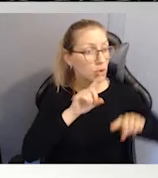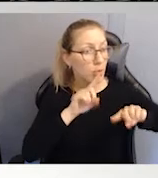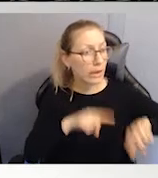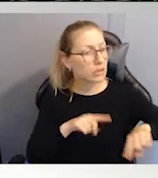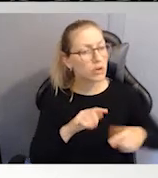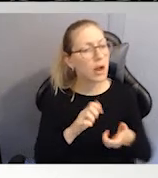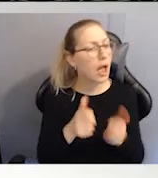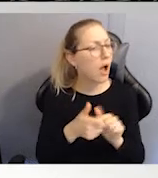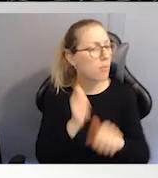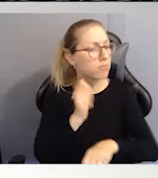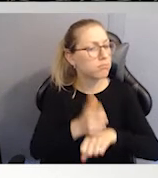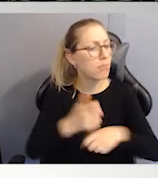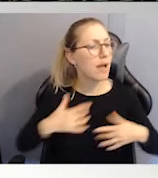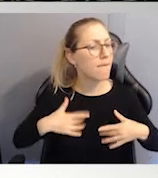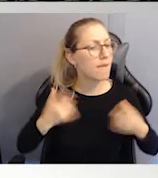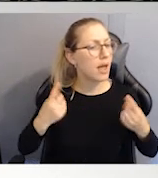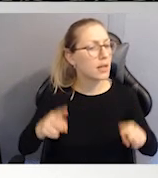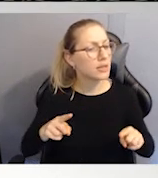events? How do we fundraise?